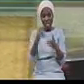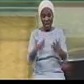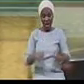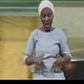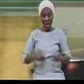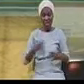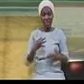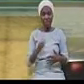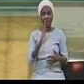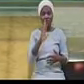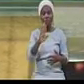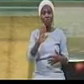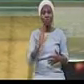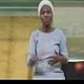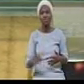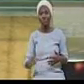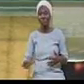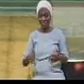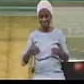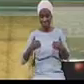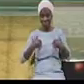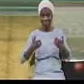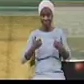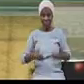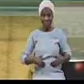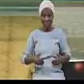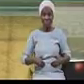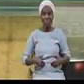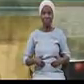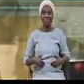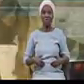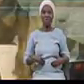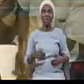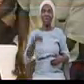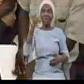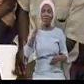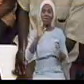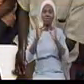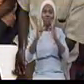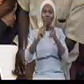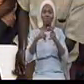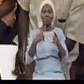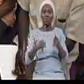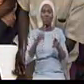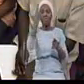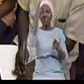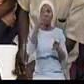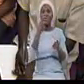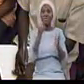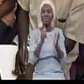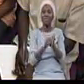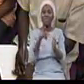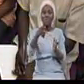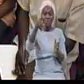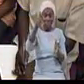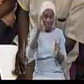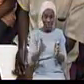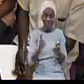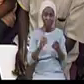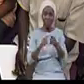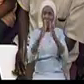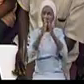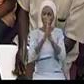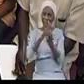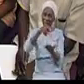talking to the parents. Lift up your heart. Lift up your hand, rend your heart, be sorrowful, go on your knees